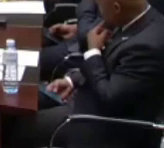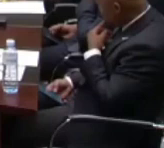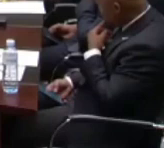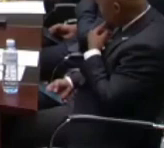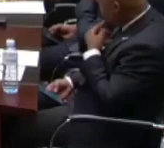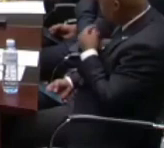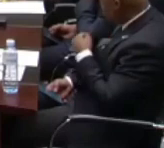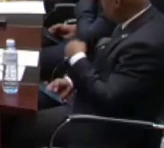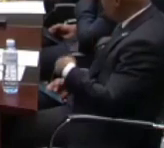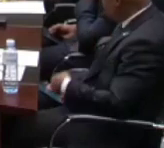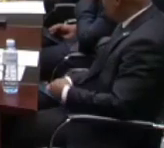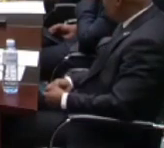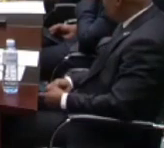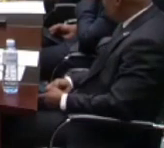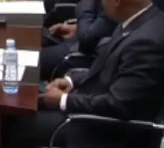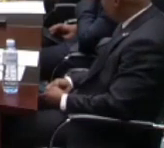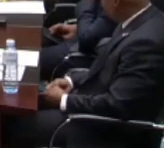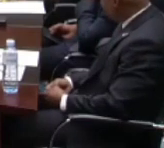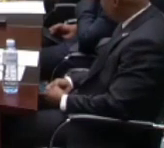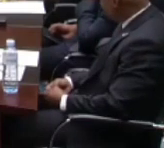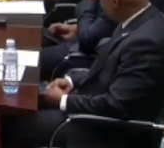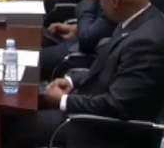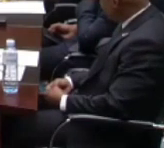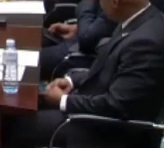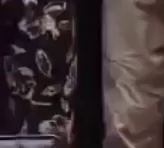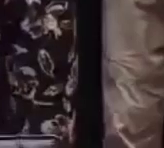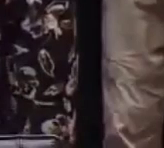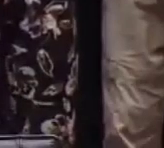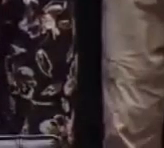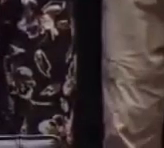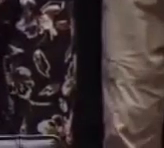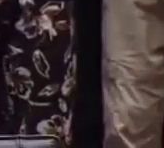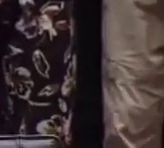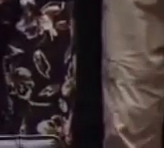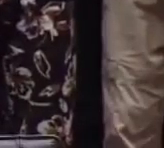Kubeka Talente Futukani Sakile,